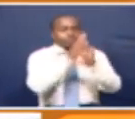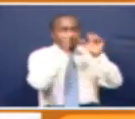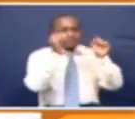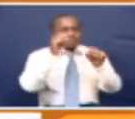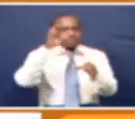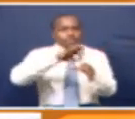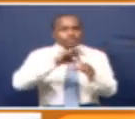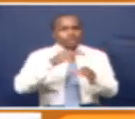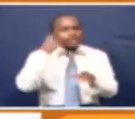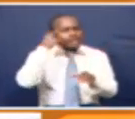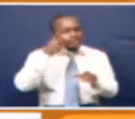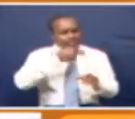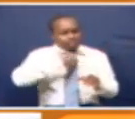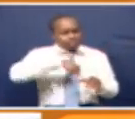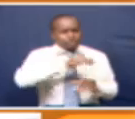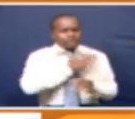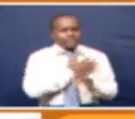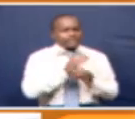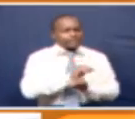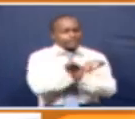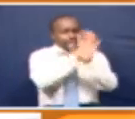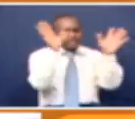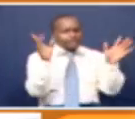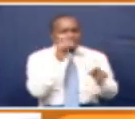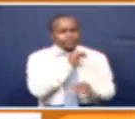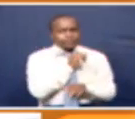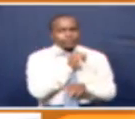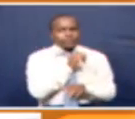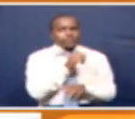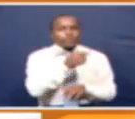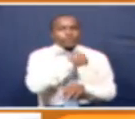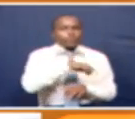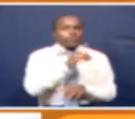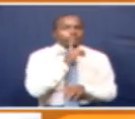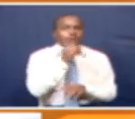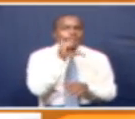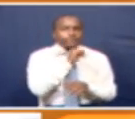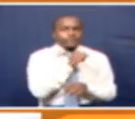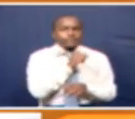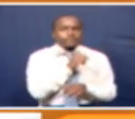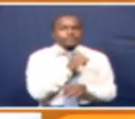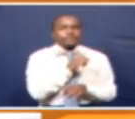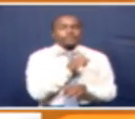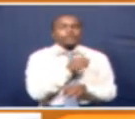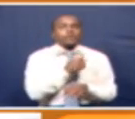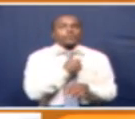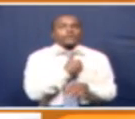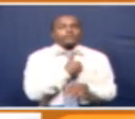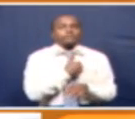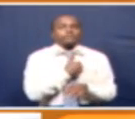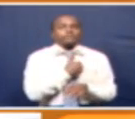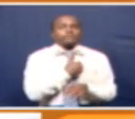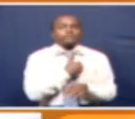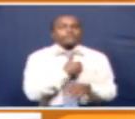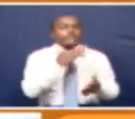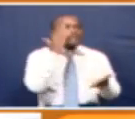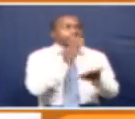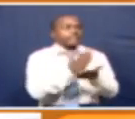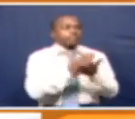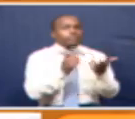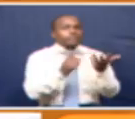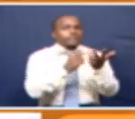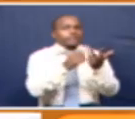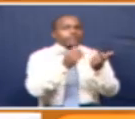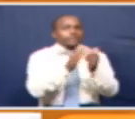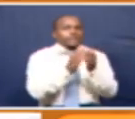I think we have been very clear as NASA on this matter. We have said that we have credible statistics and